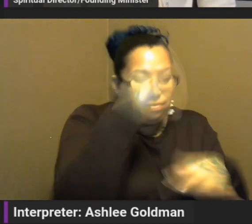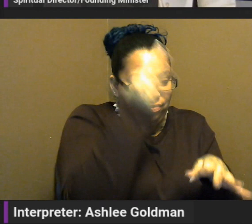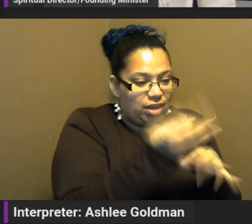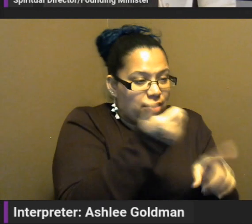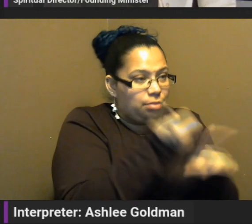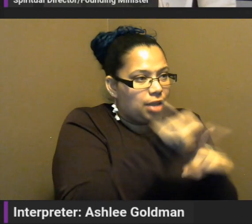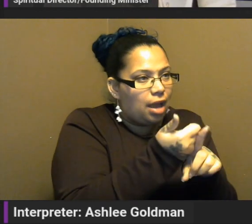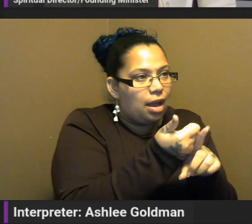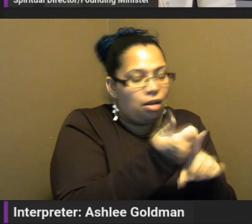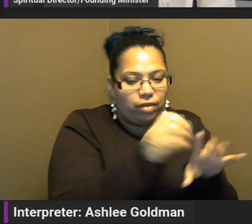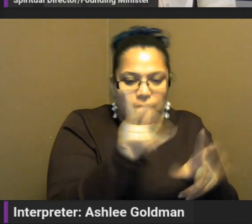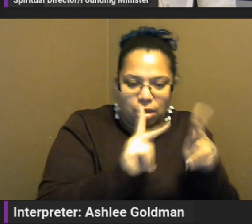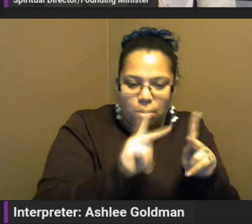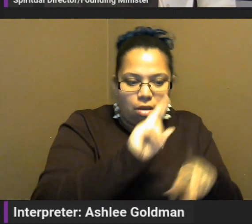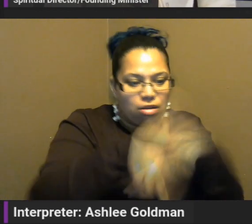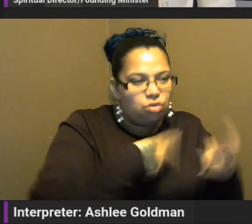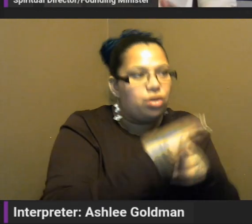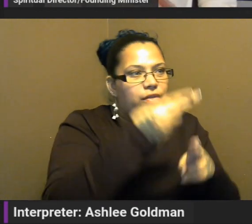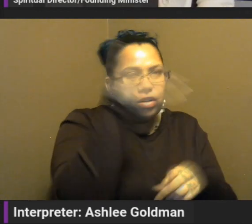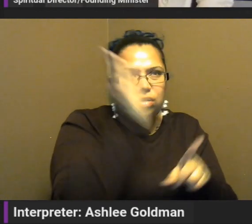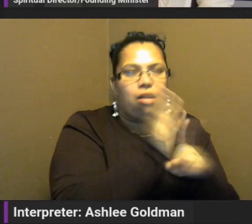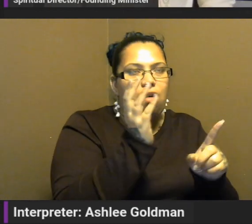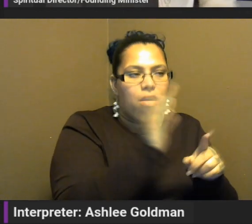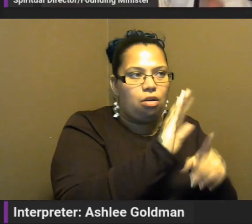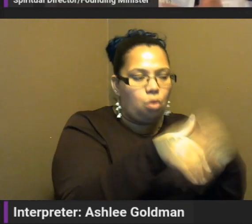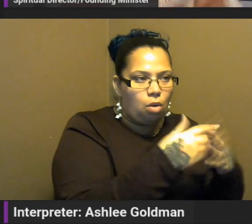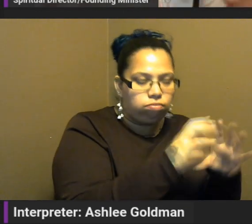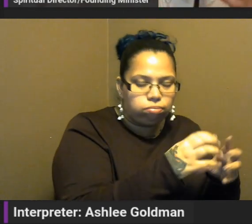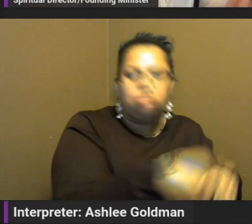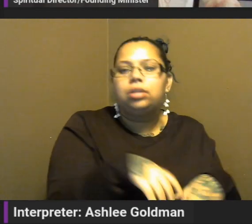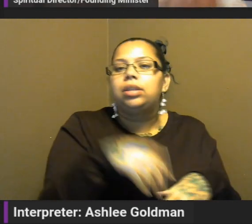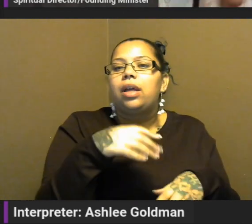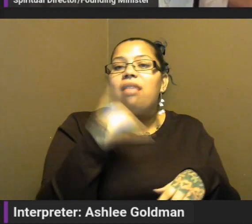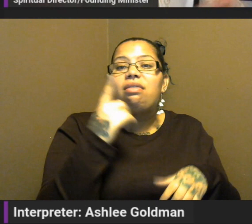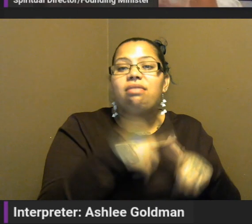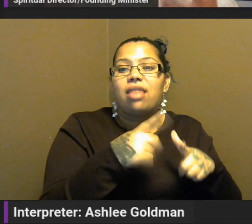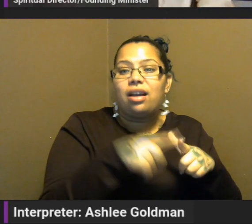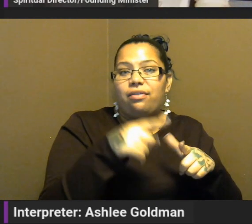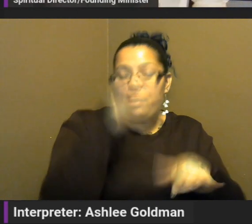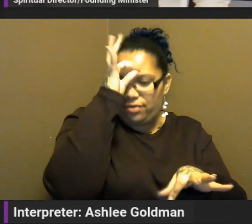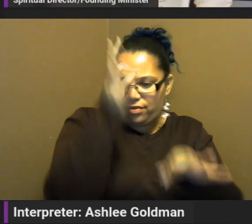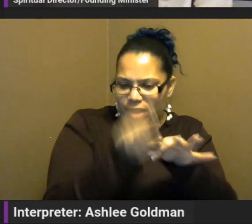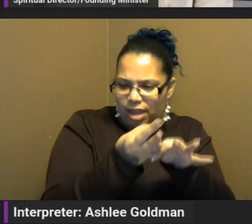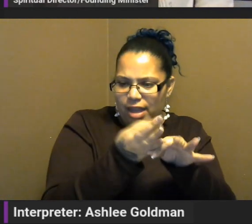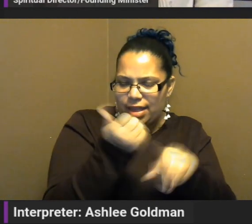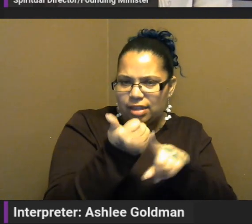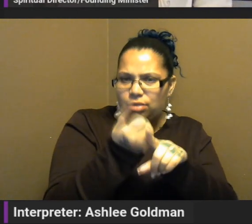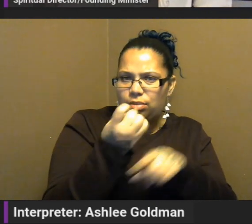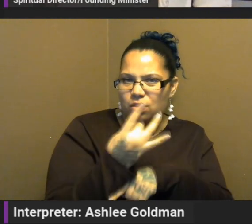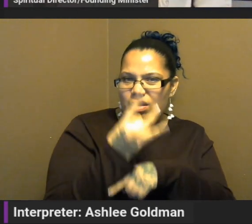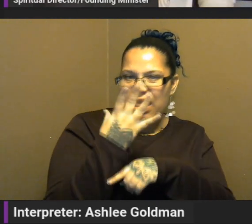the universe, and in God, that faith will light the place in which we find